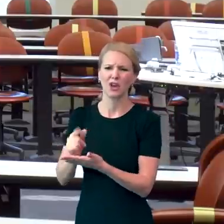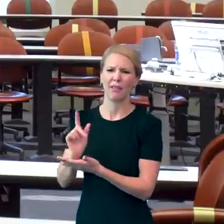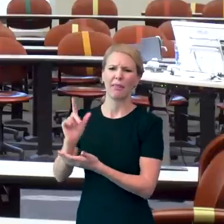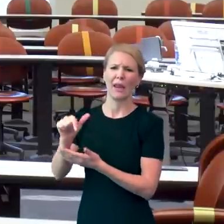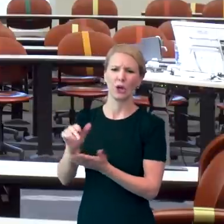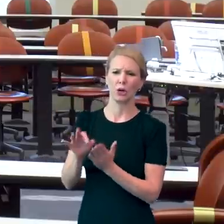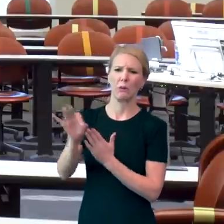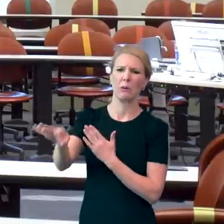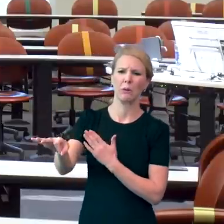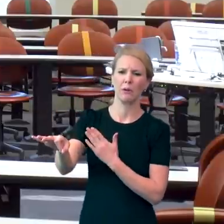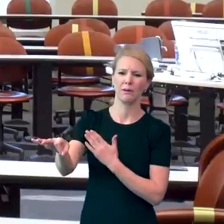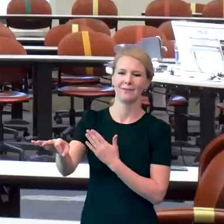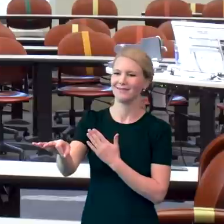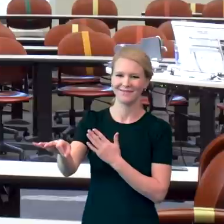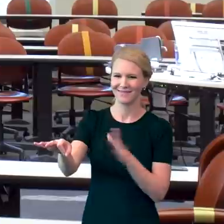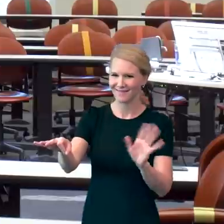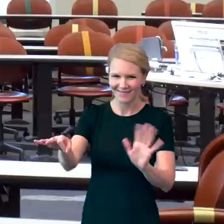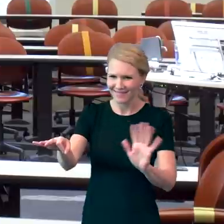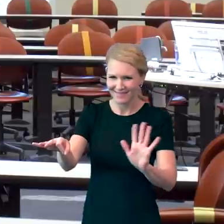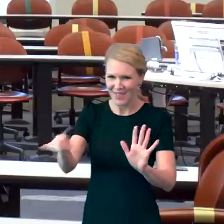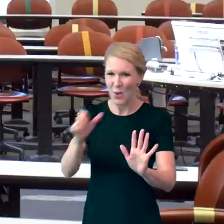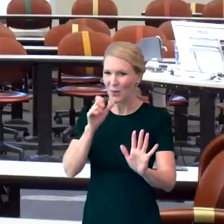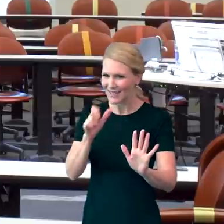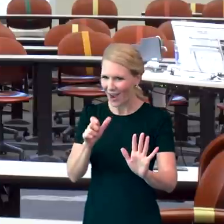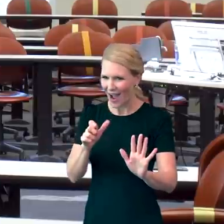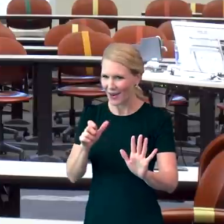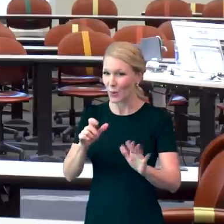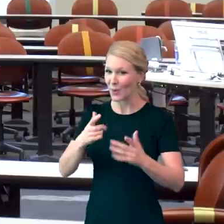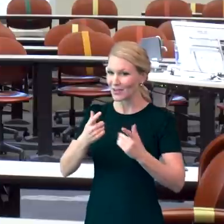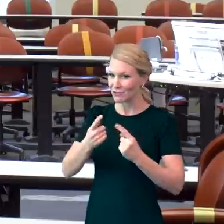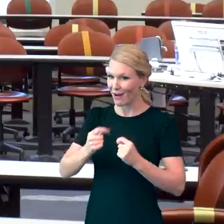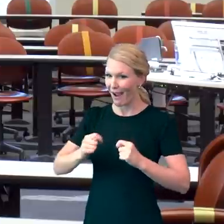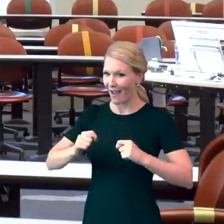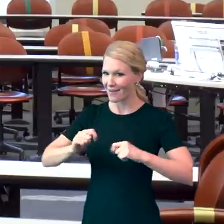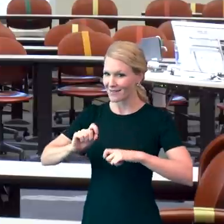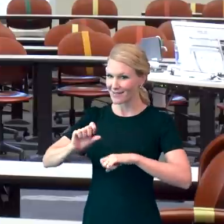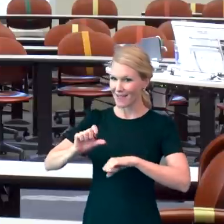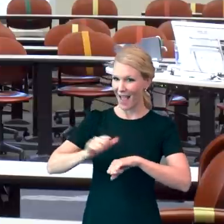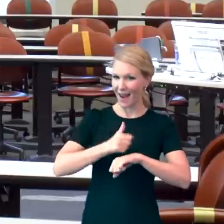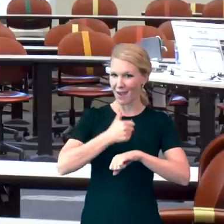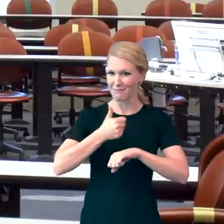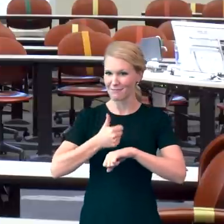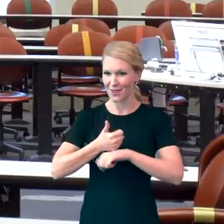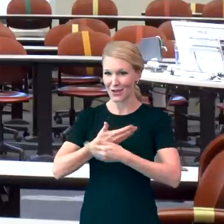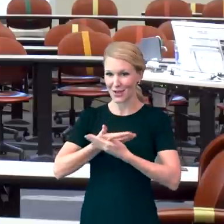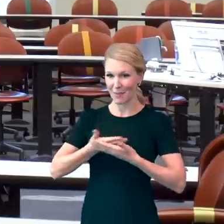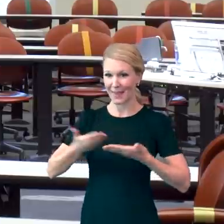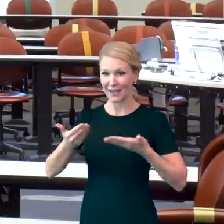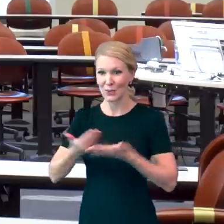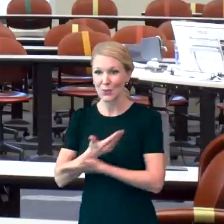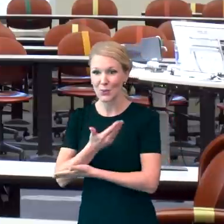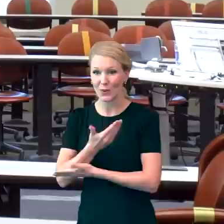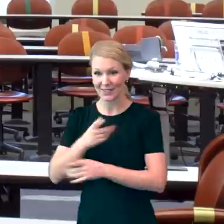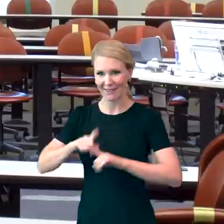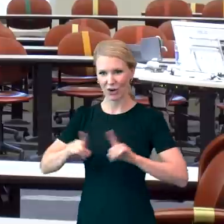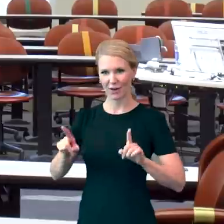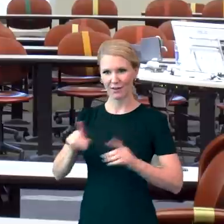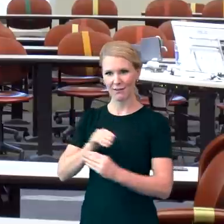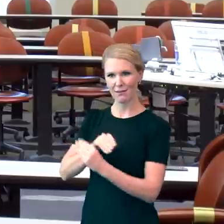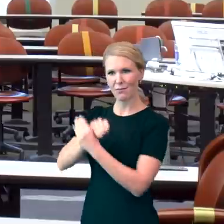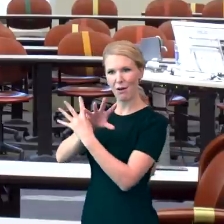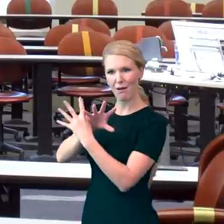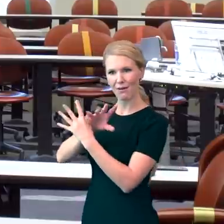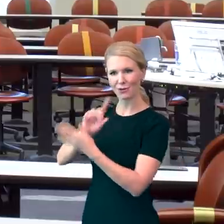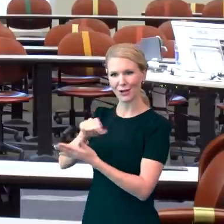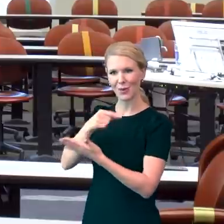the following year. But we didn't. We tried something different, and it is different, but